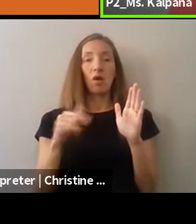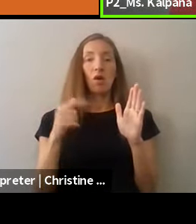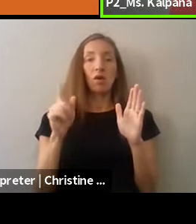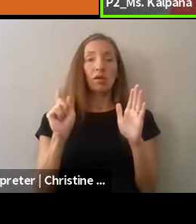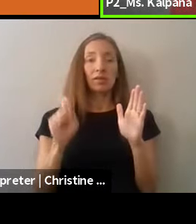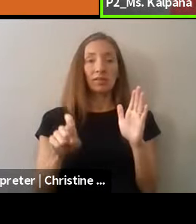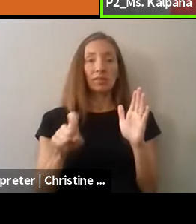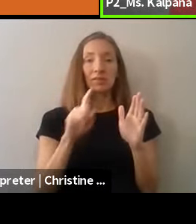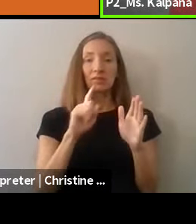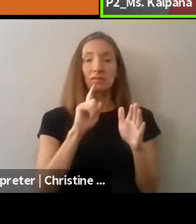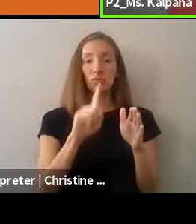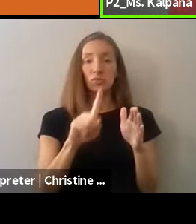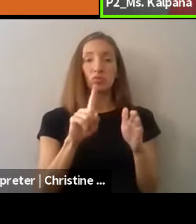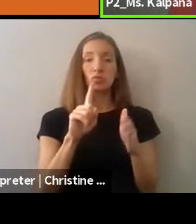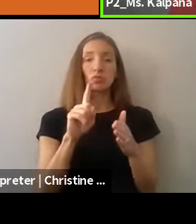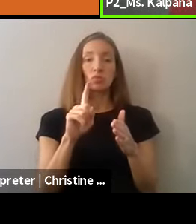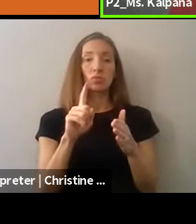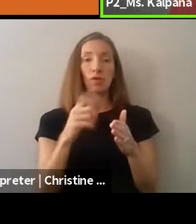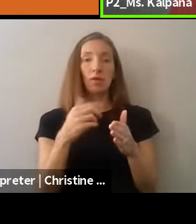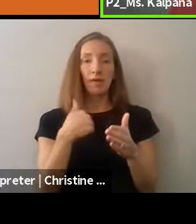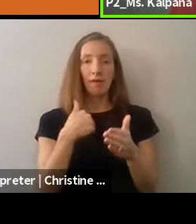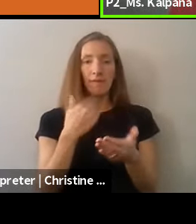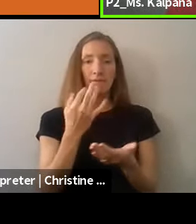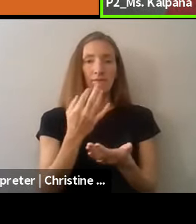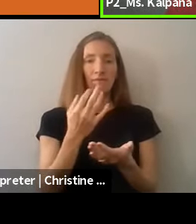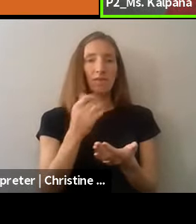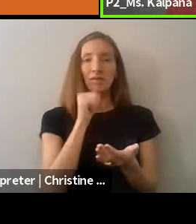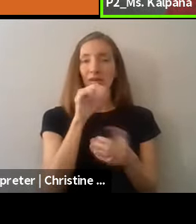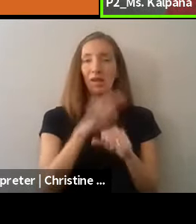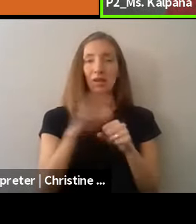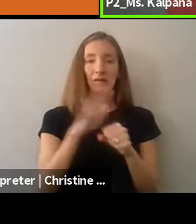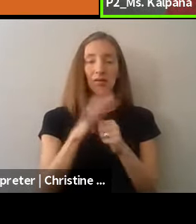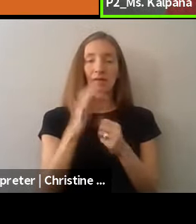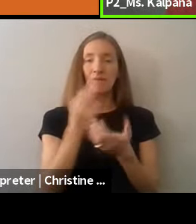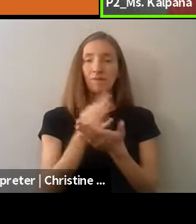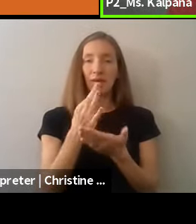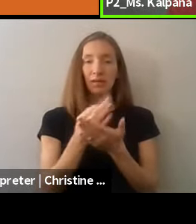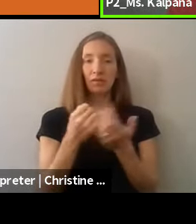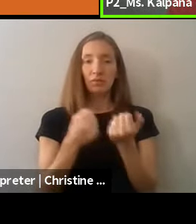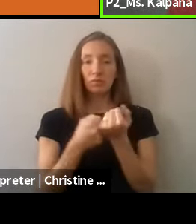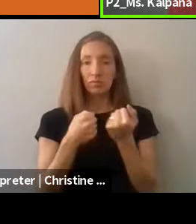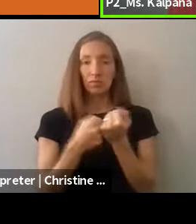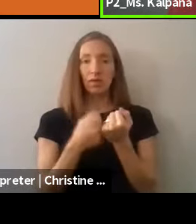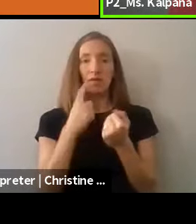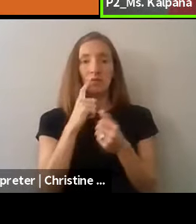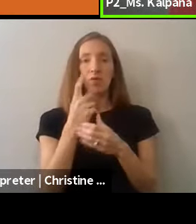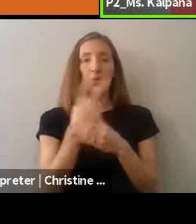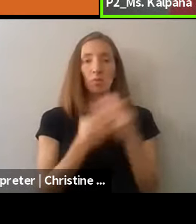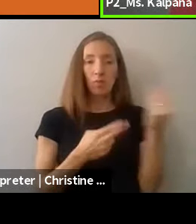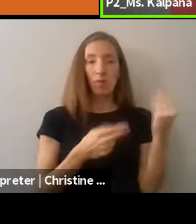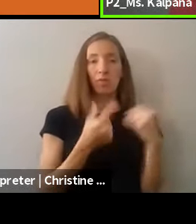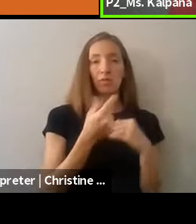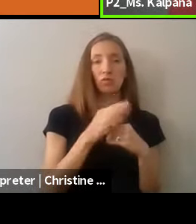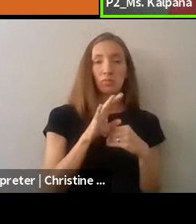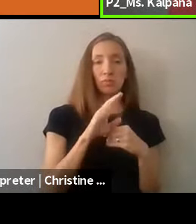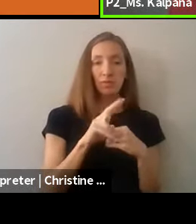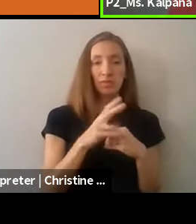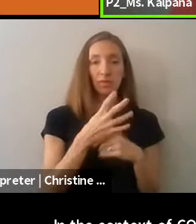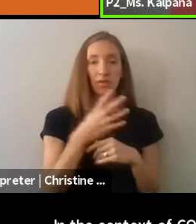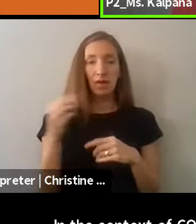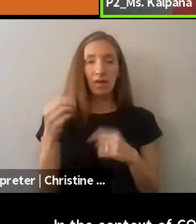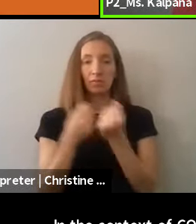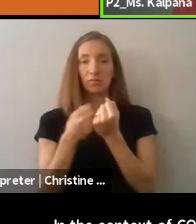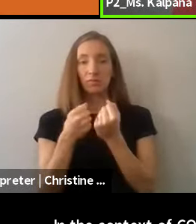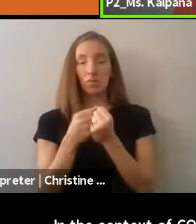GBV, support the work of care, and strengthen economic security for women in this period. In many countries,